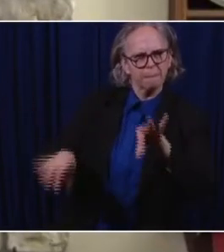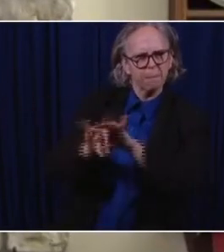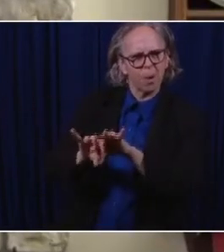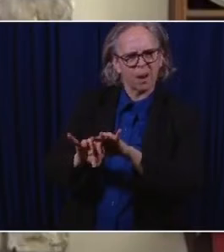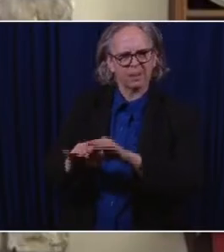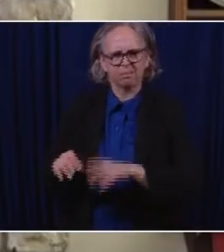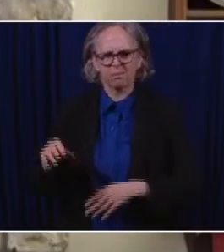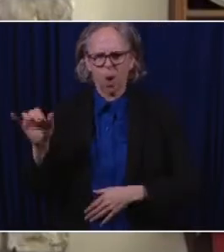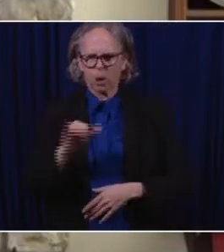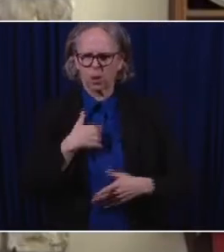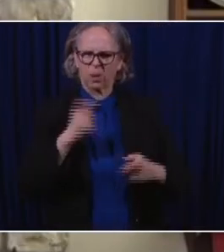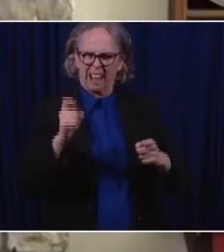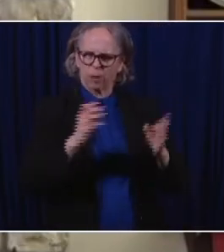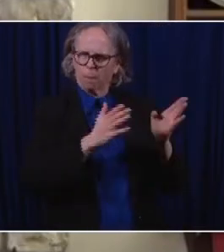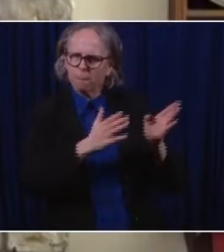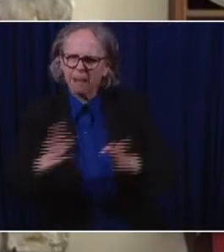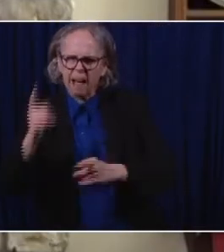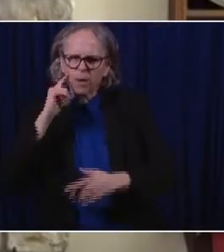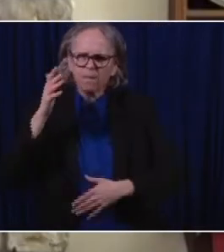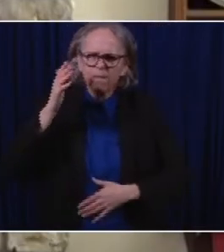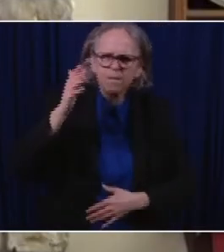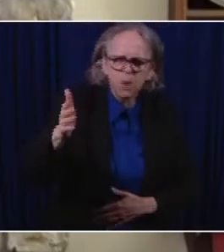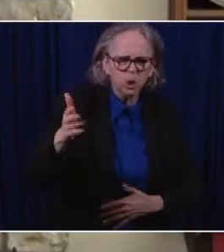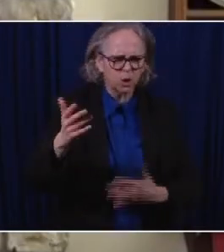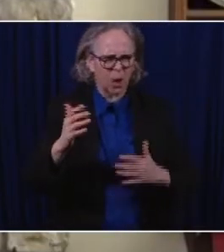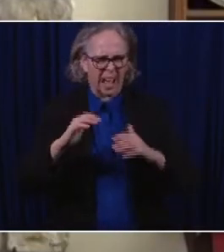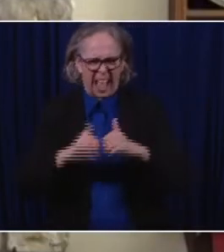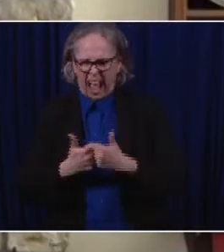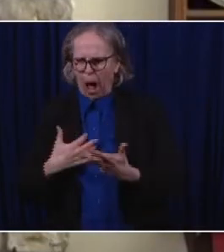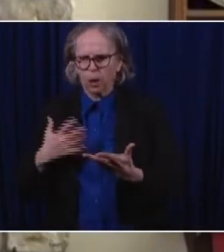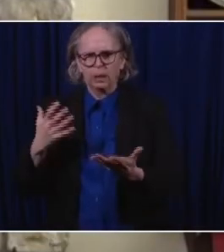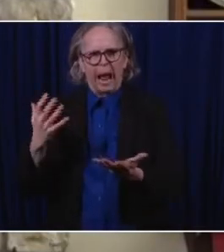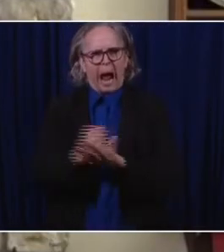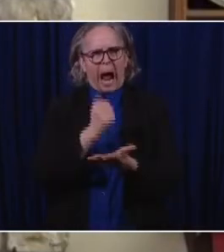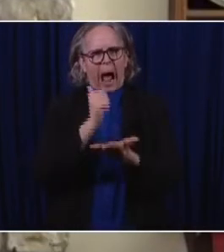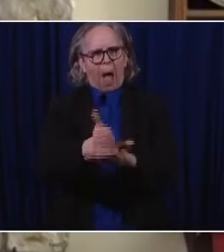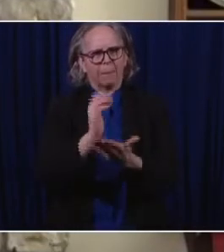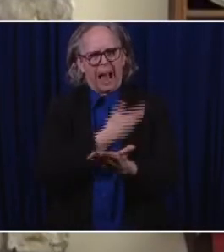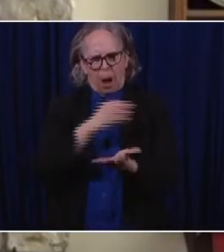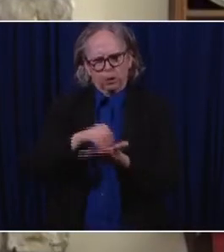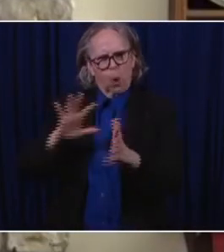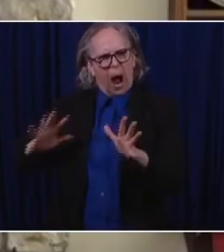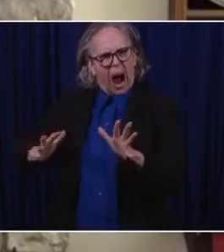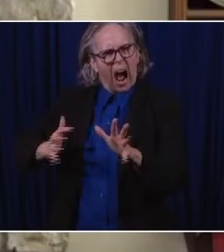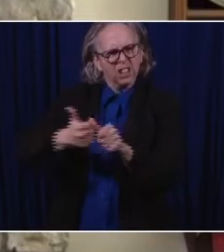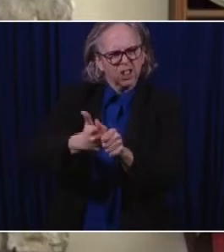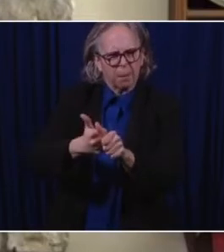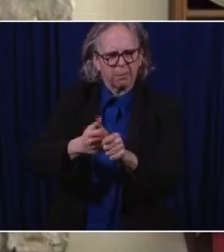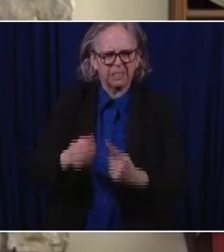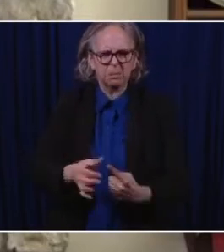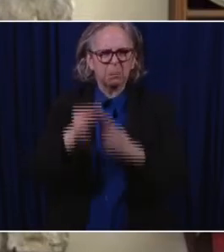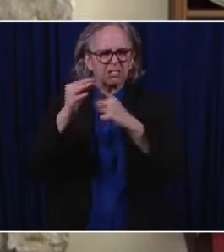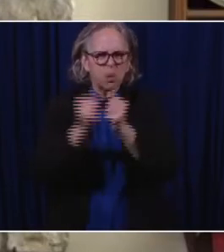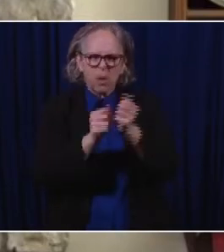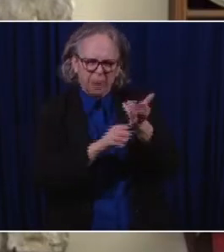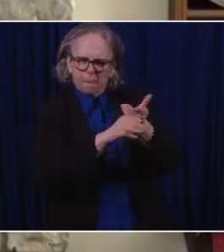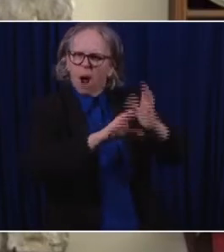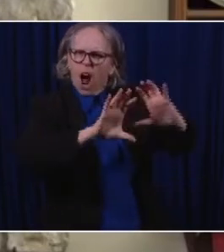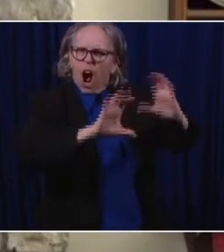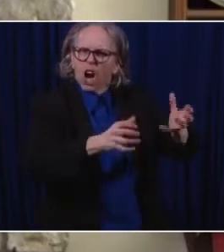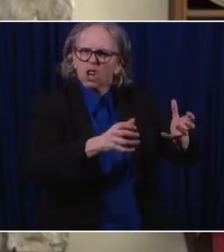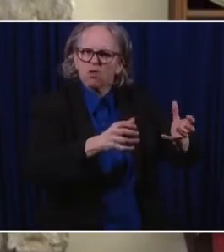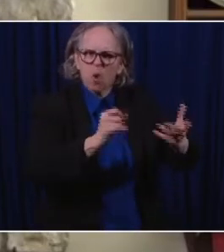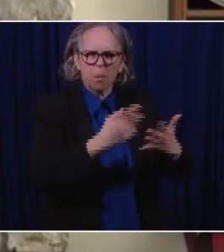some of these gaps, which you point out, we're seeing the biggest gaps with minority students and disadvantaged students, but what we can do to close